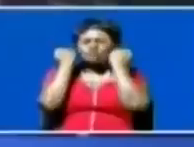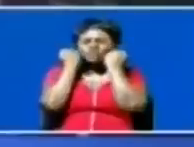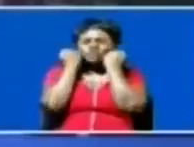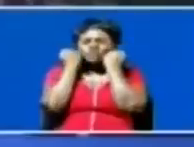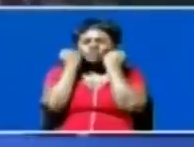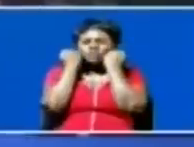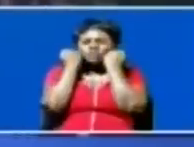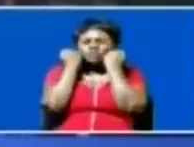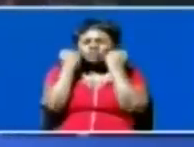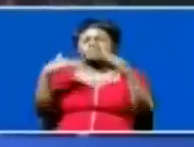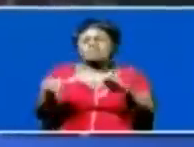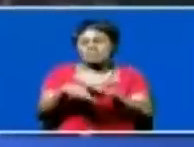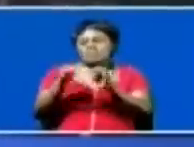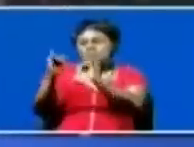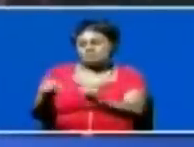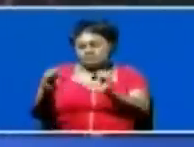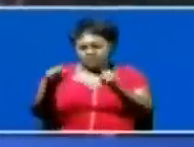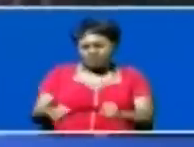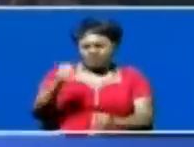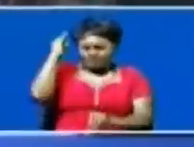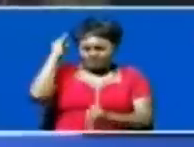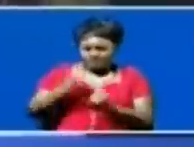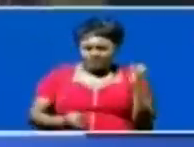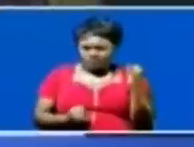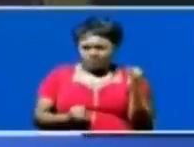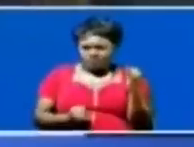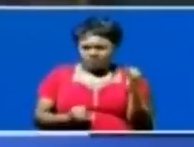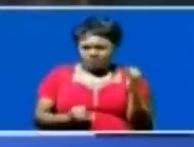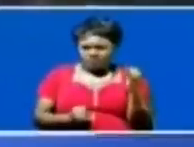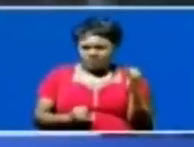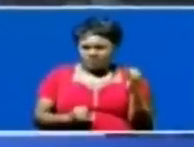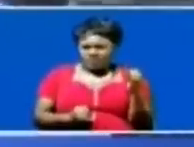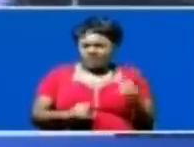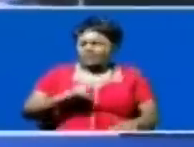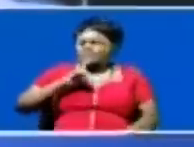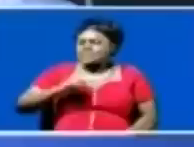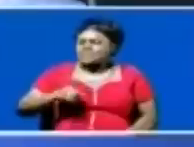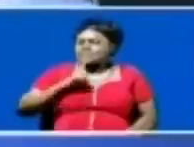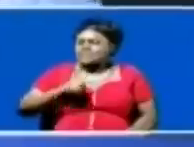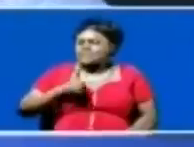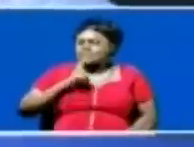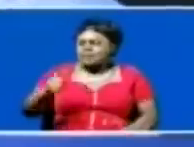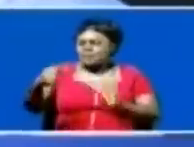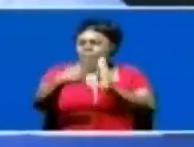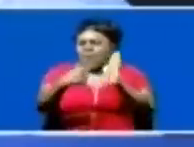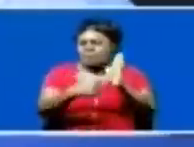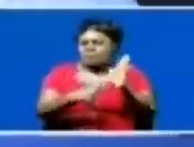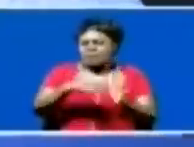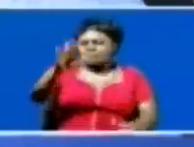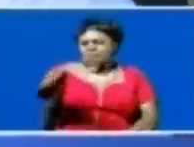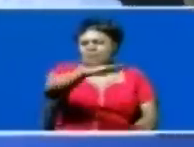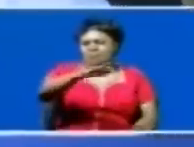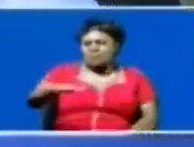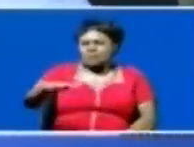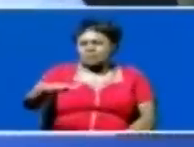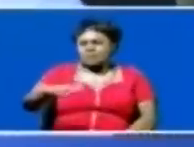individual members can go to court if they want. Finally, briefly, the decorum of the house again, decorum of procedures of the house, dignity of the house,